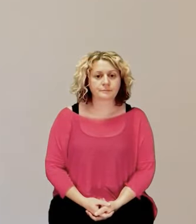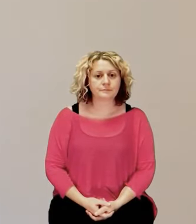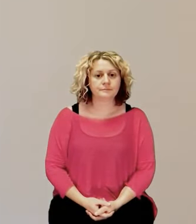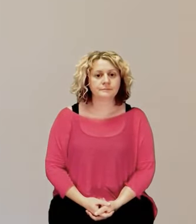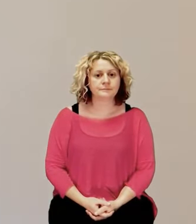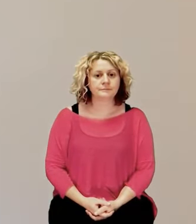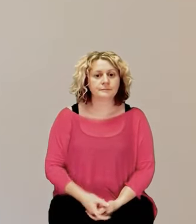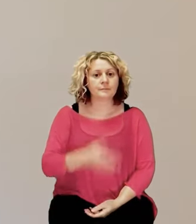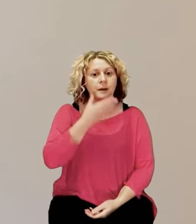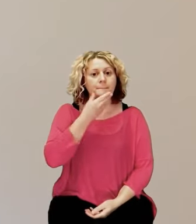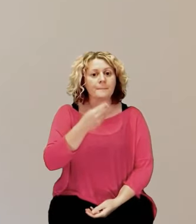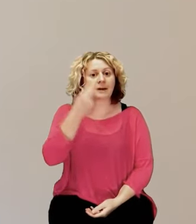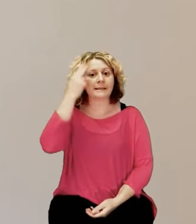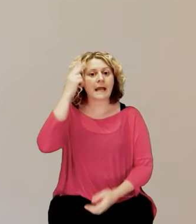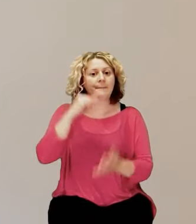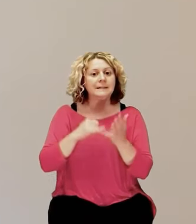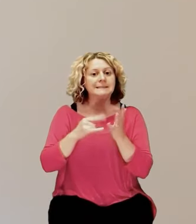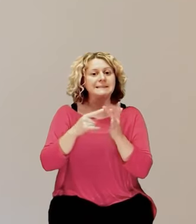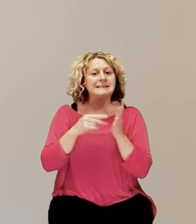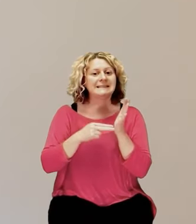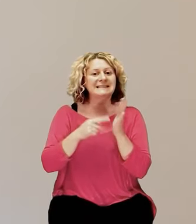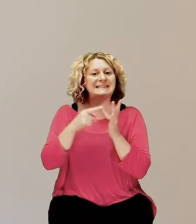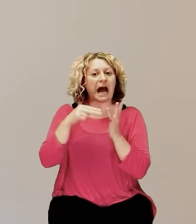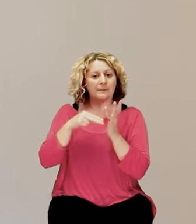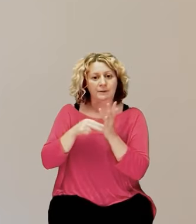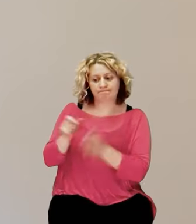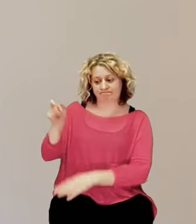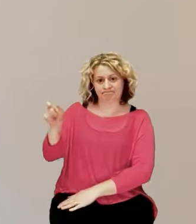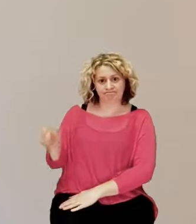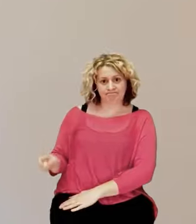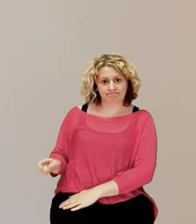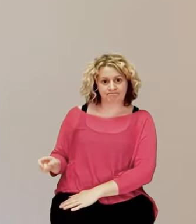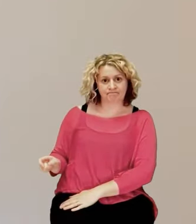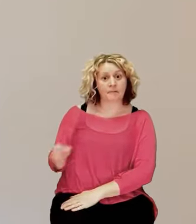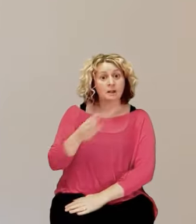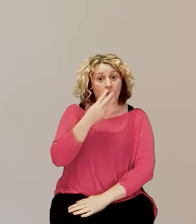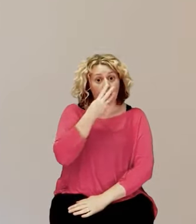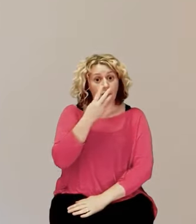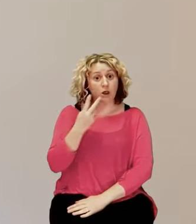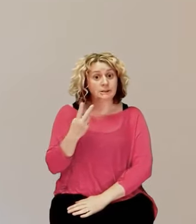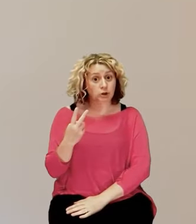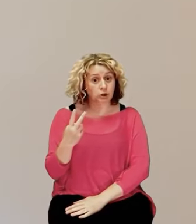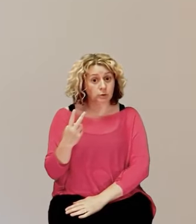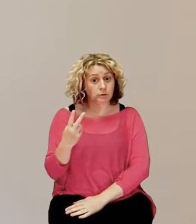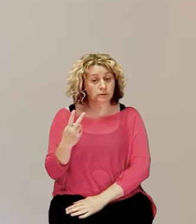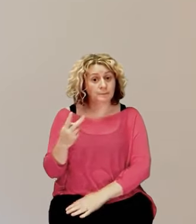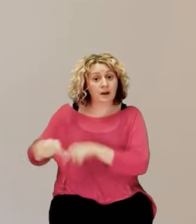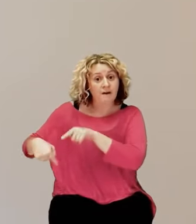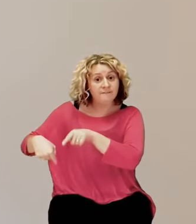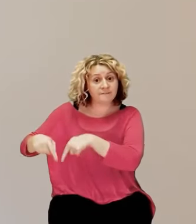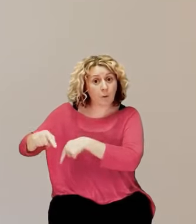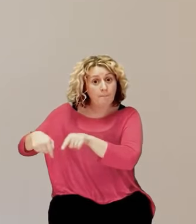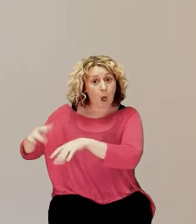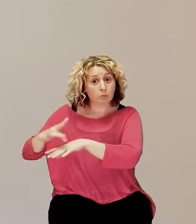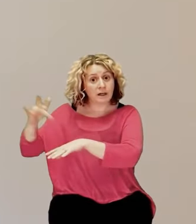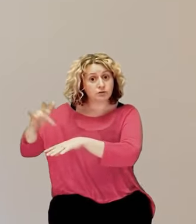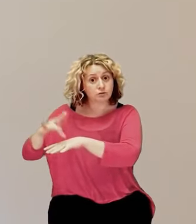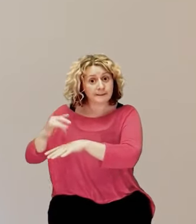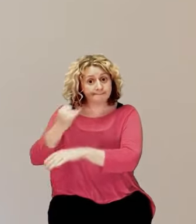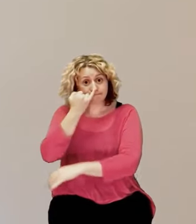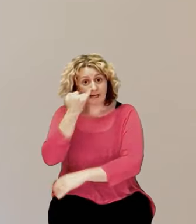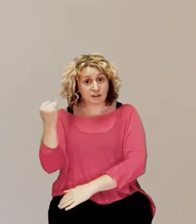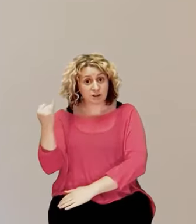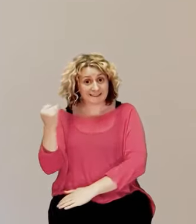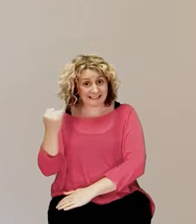Simon was 32 years of age. He'd been a footballer since he was 16, and he thought he'd been a Christian since he was 15. He